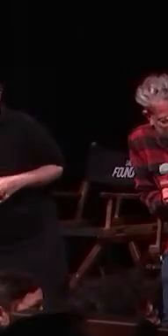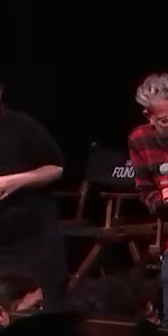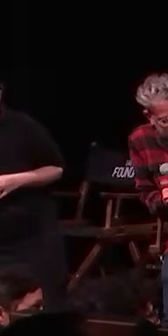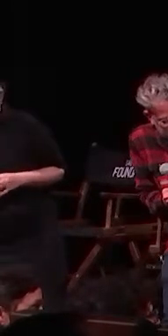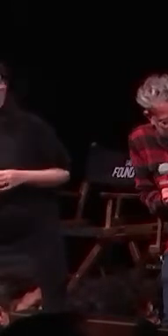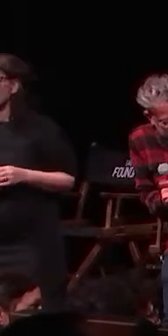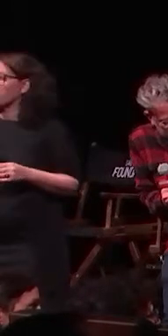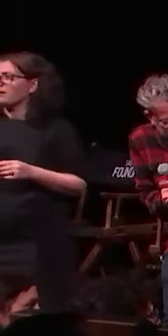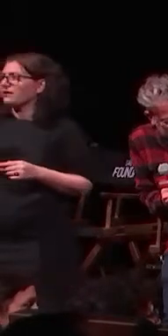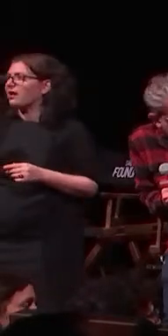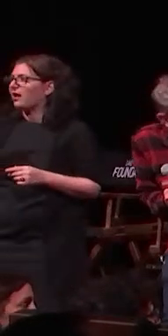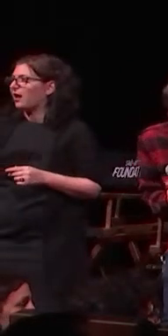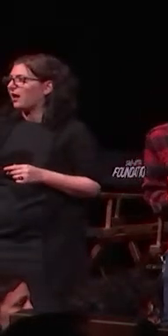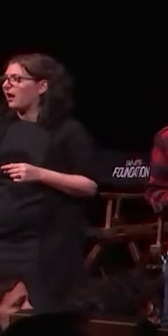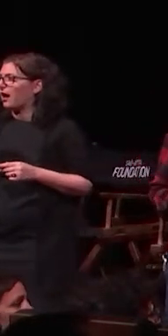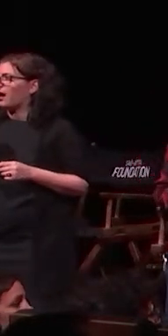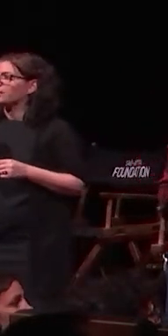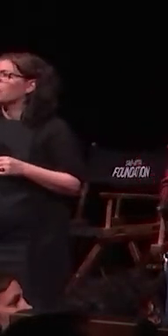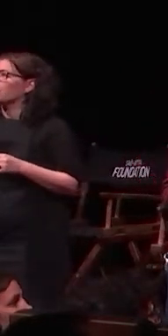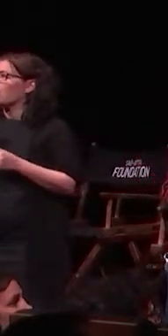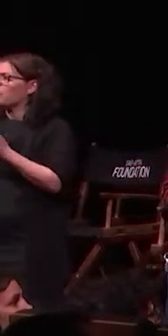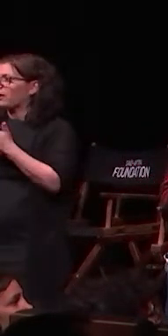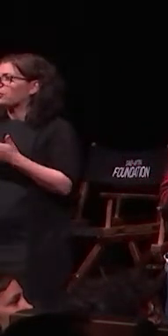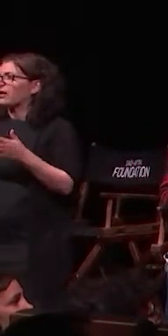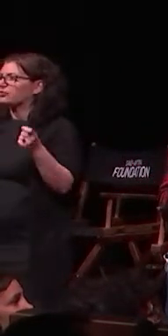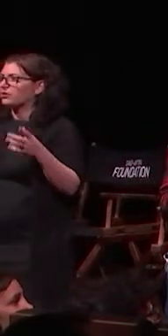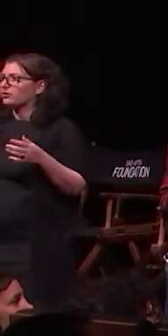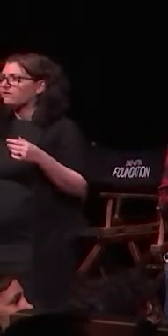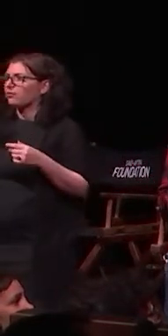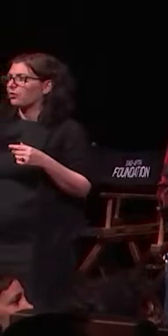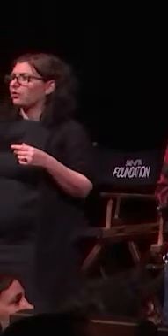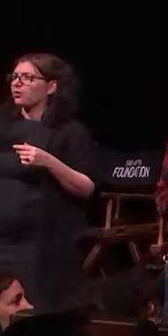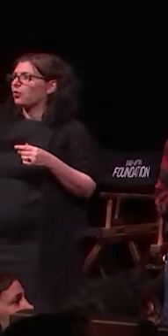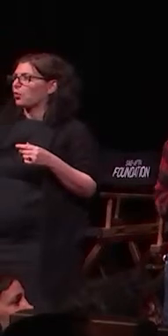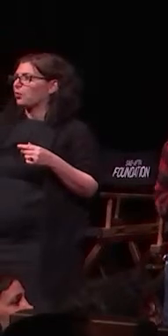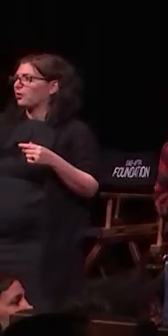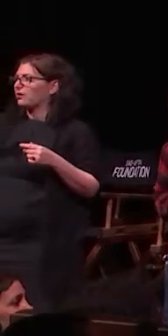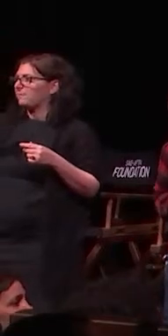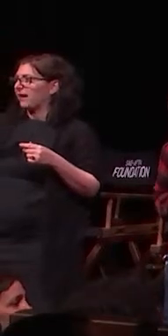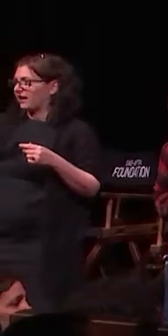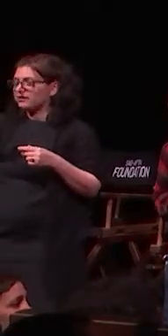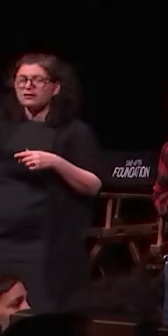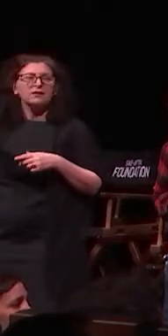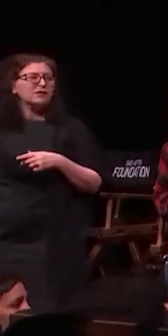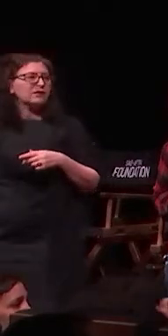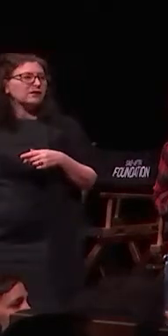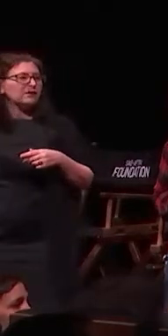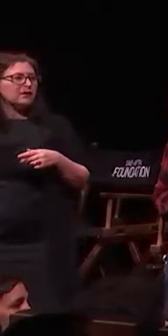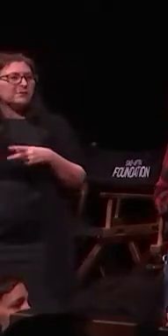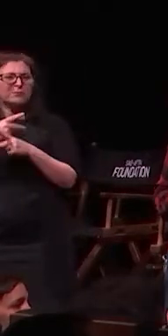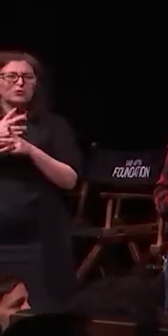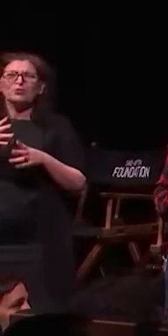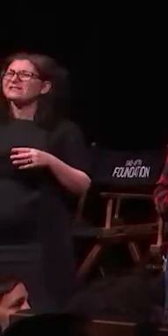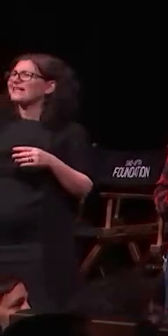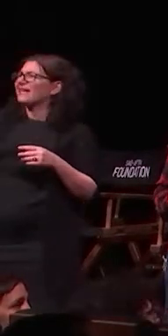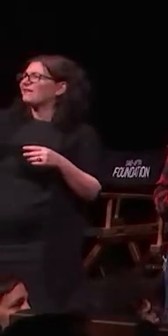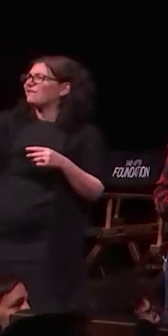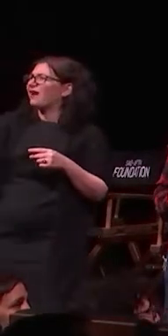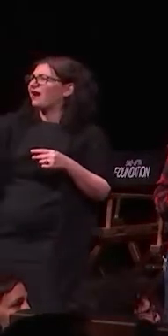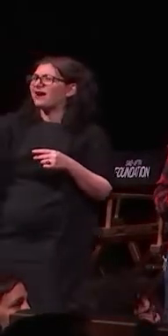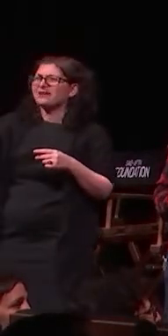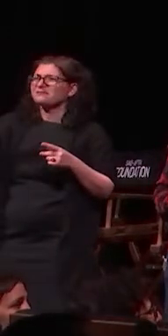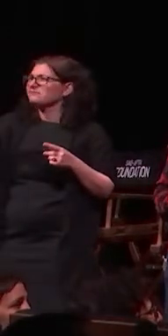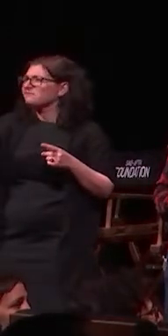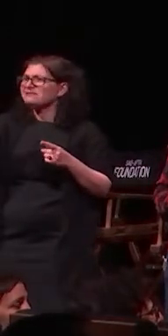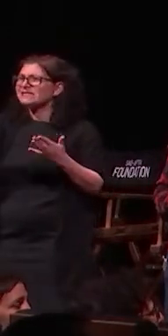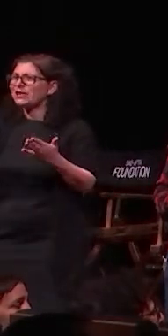I'm Don Han, co-writer and director of Corkman. I have my producer, Eva Minamar,